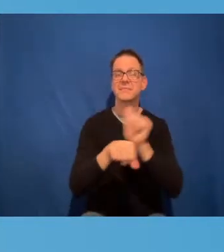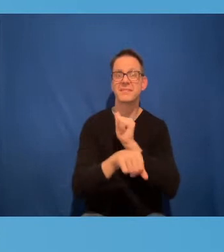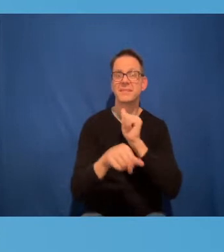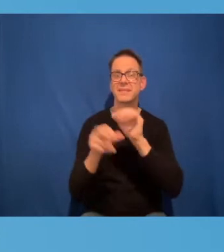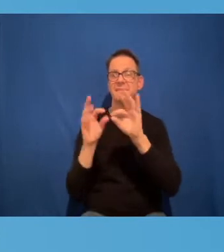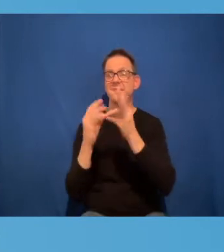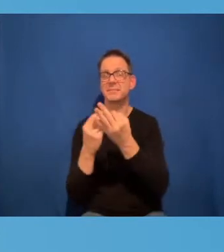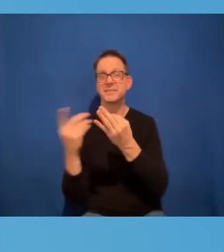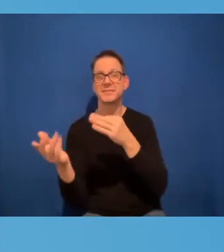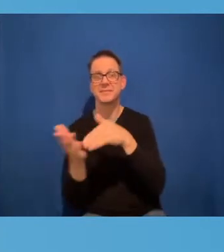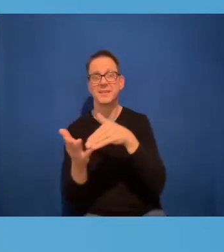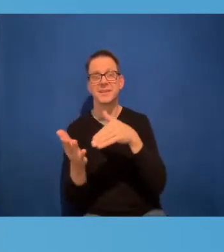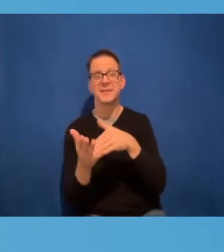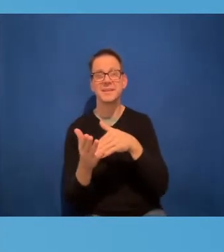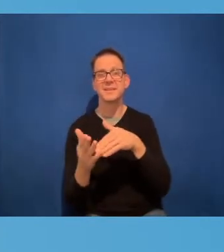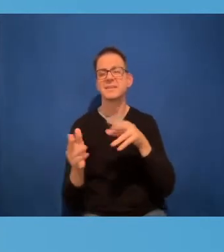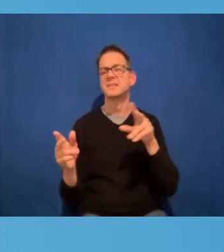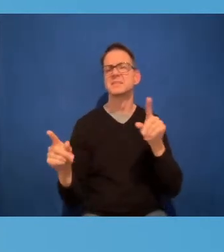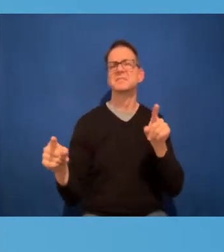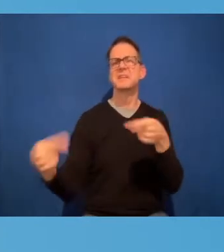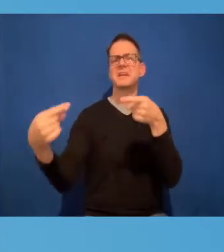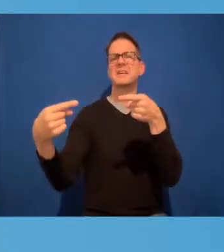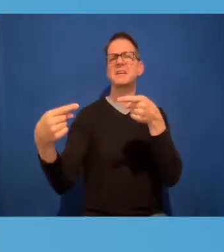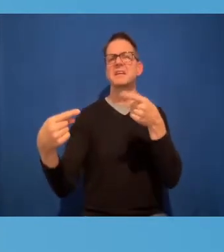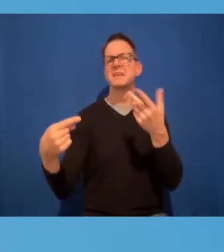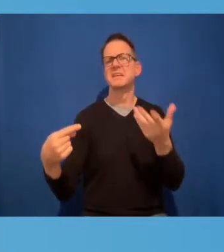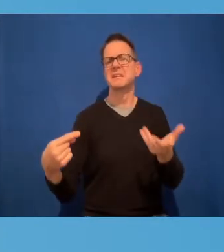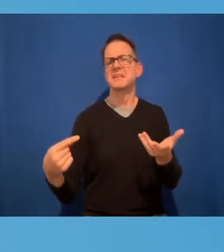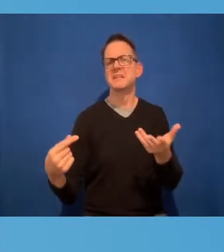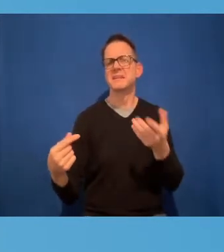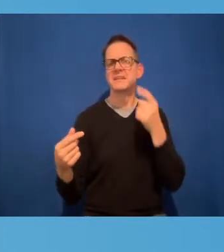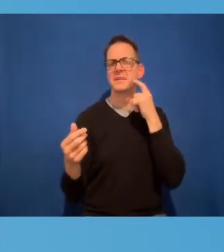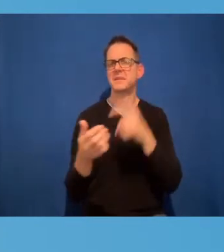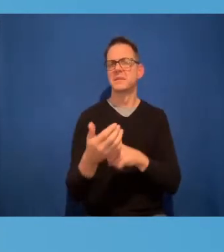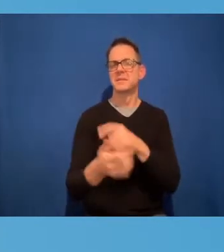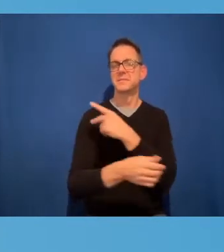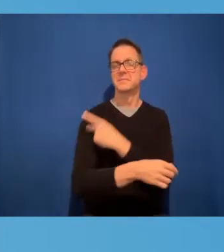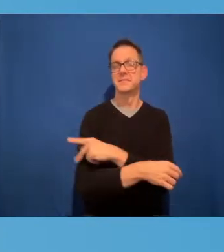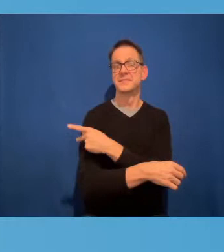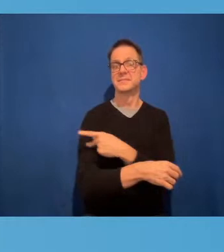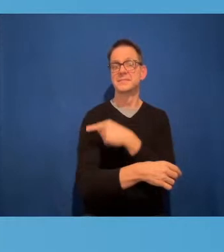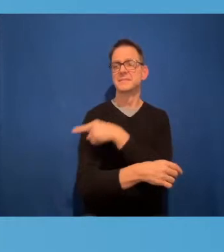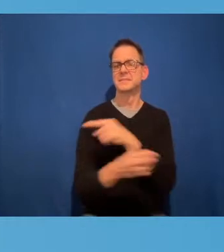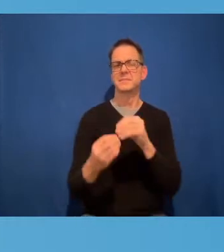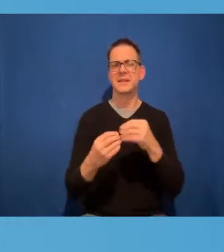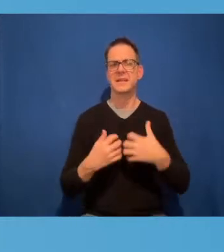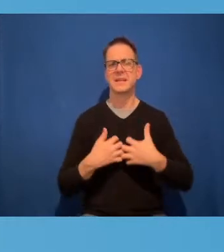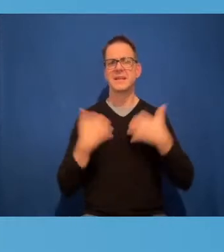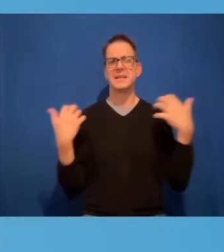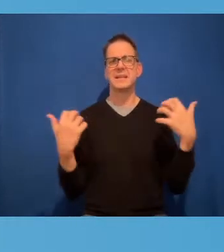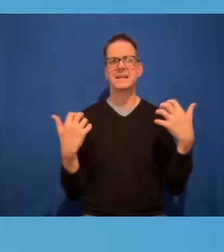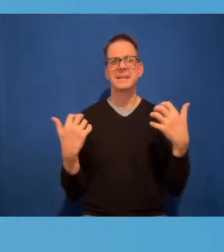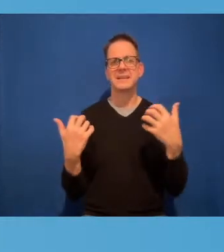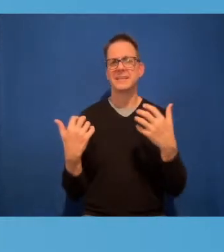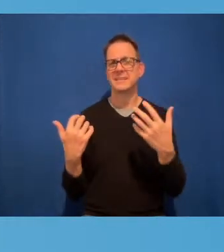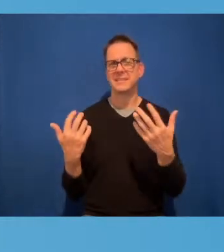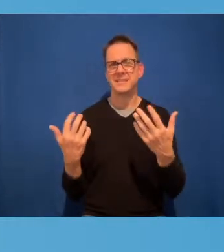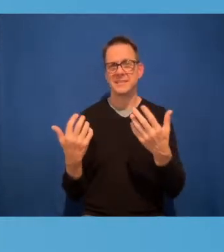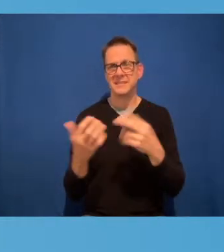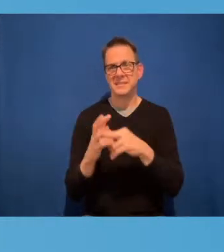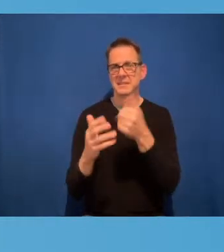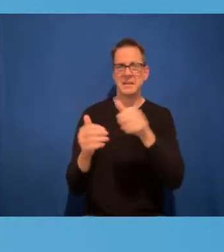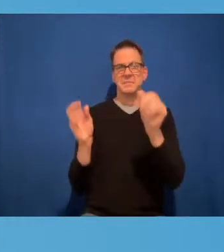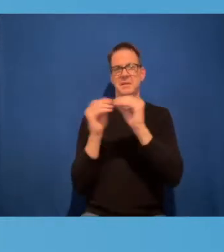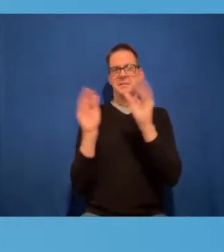family physicians. What we did find that patients were angrier, they were not trusting family physicians, and